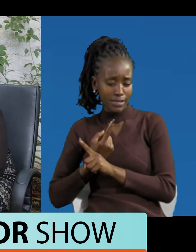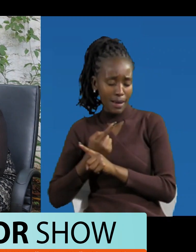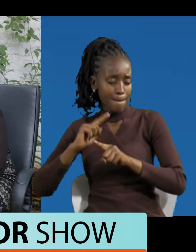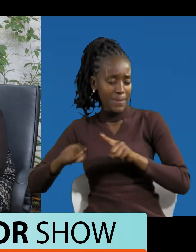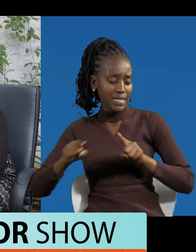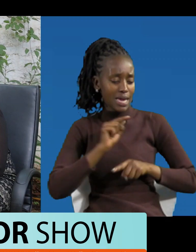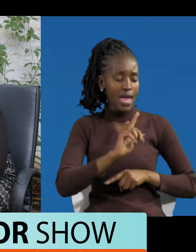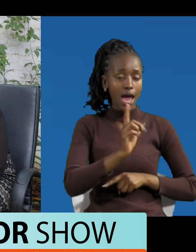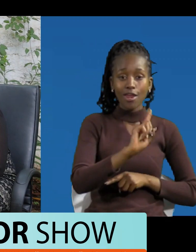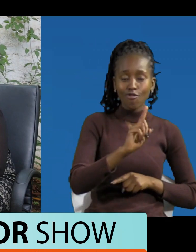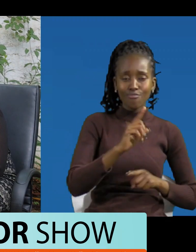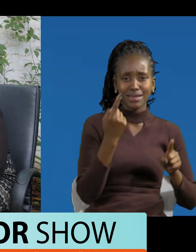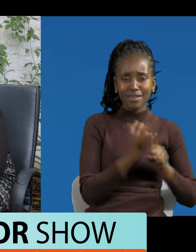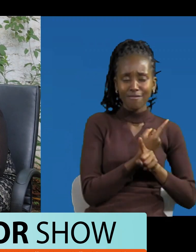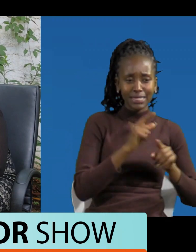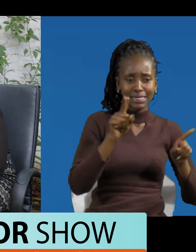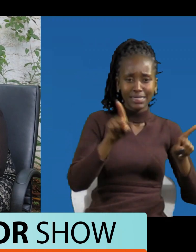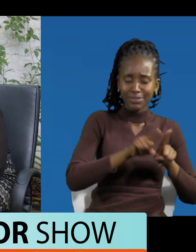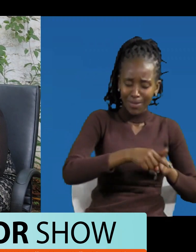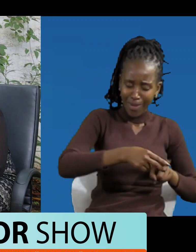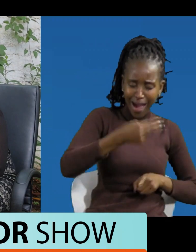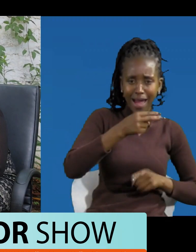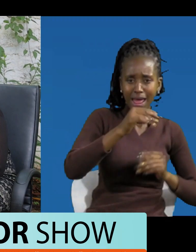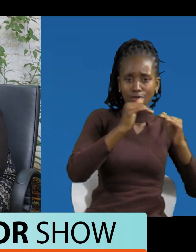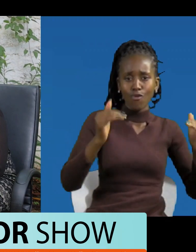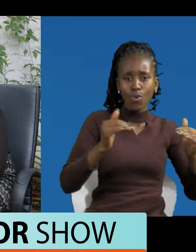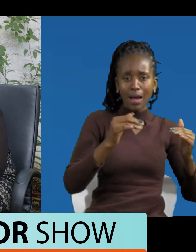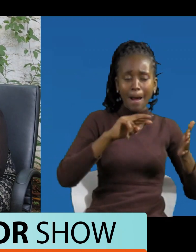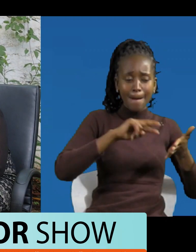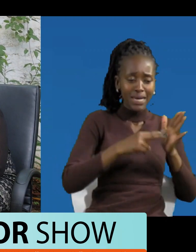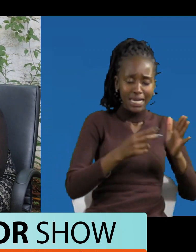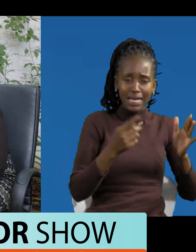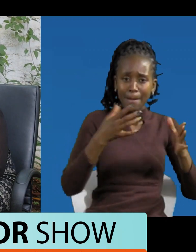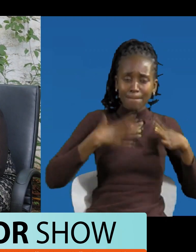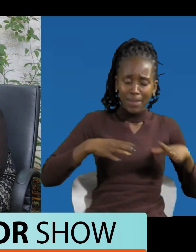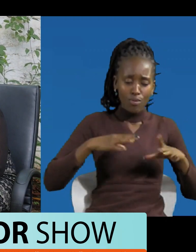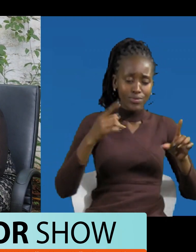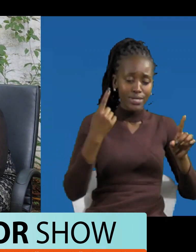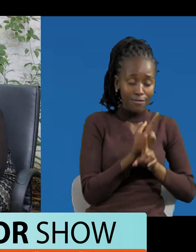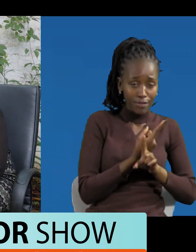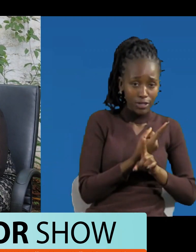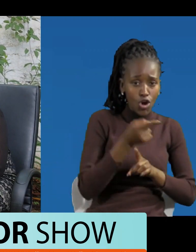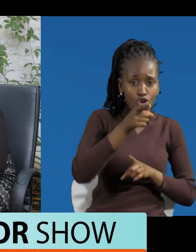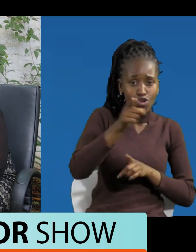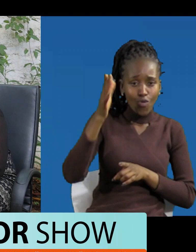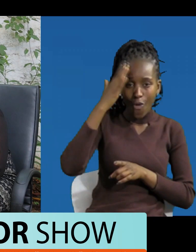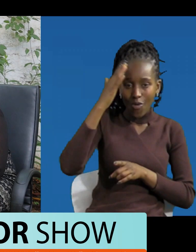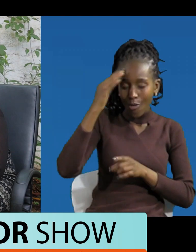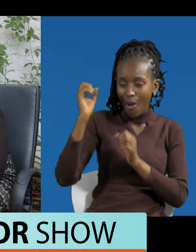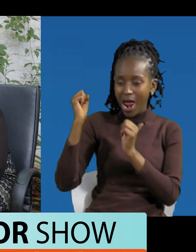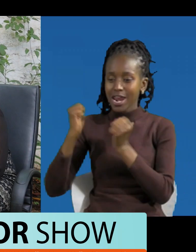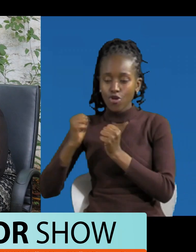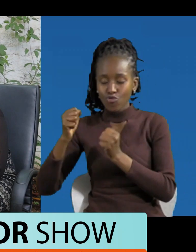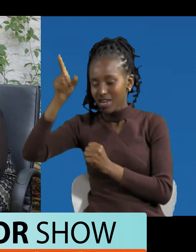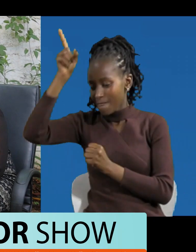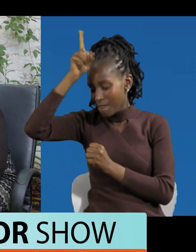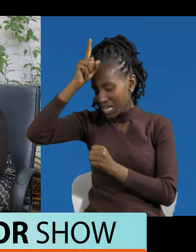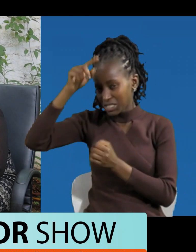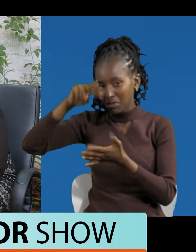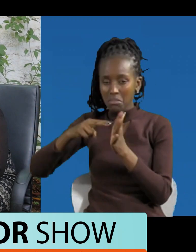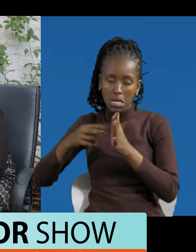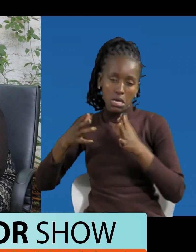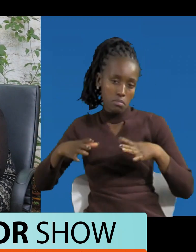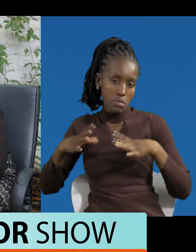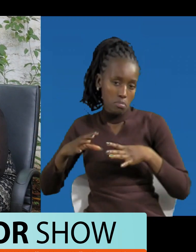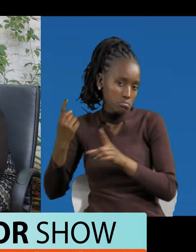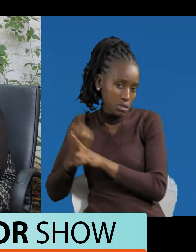So if it's an upgrade and it's different people, the people who are in Nanyuki and the people who are in Nairobi, they are a